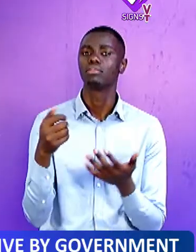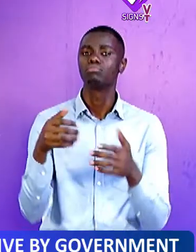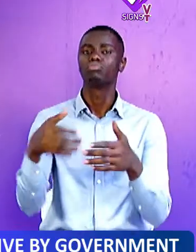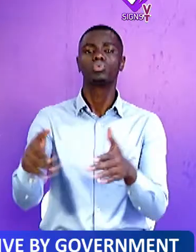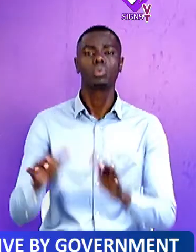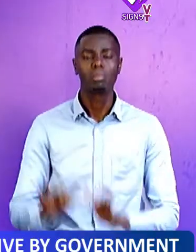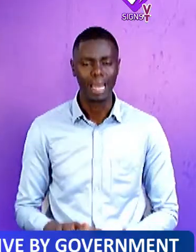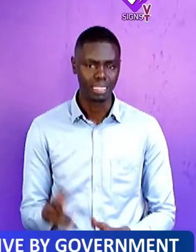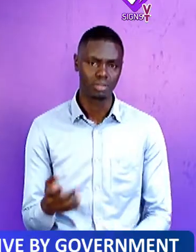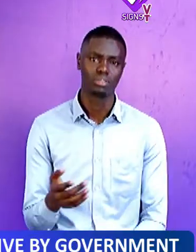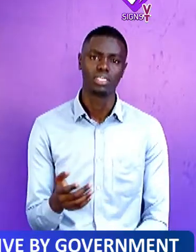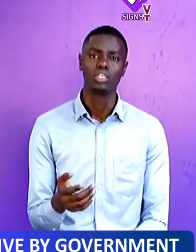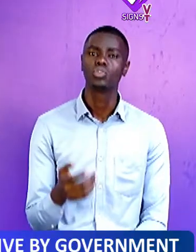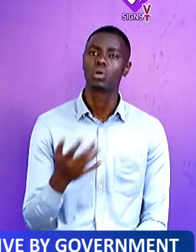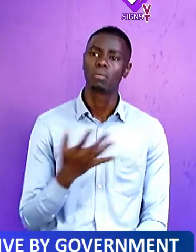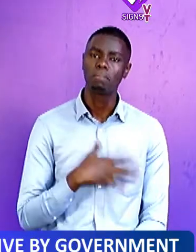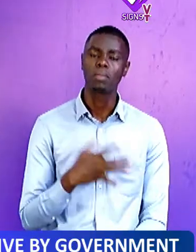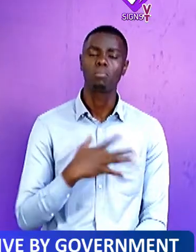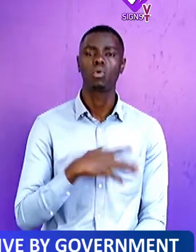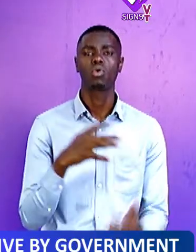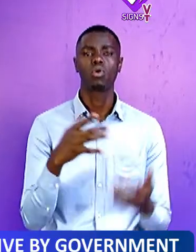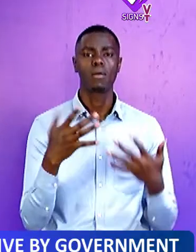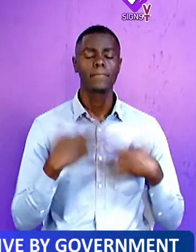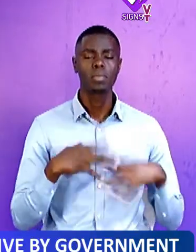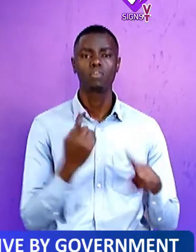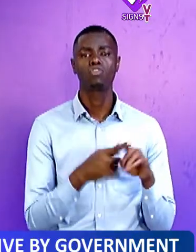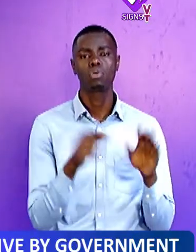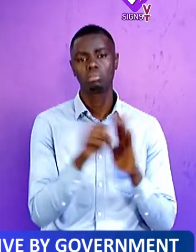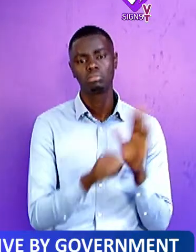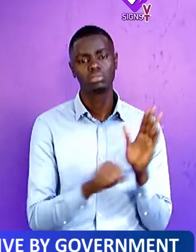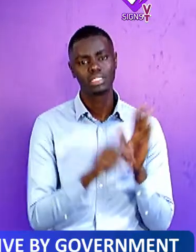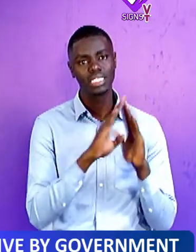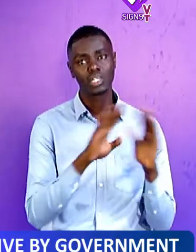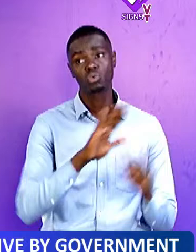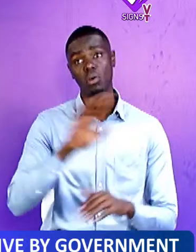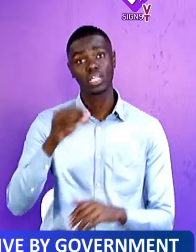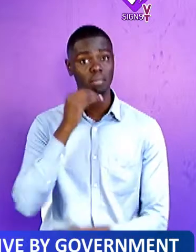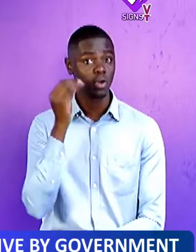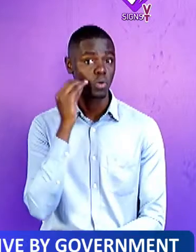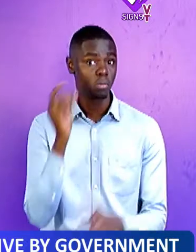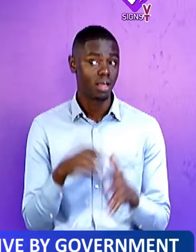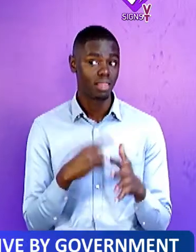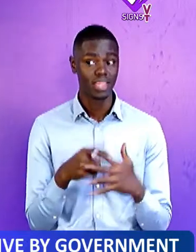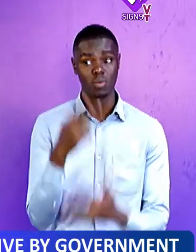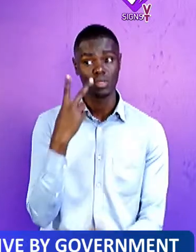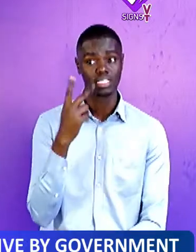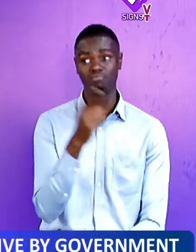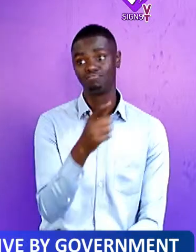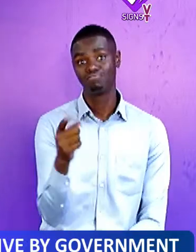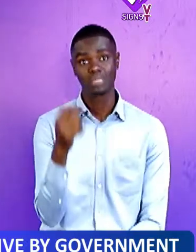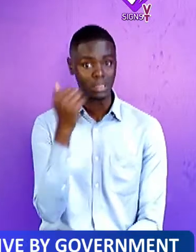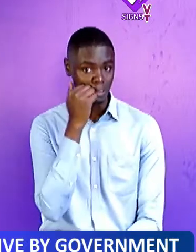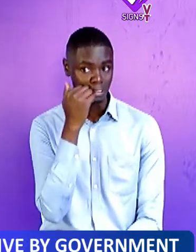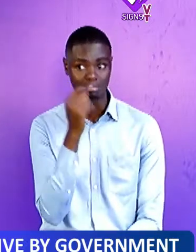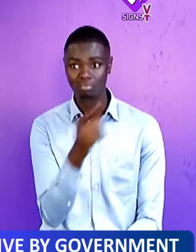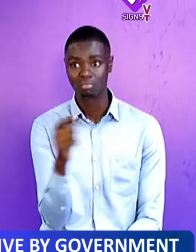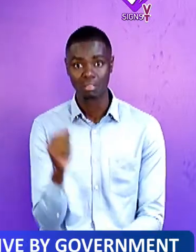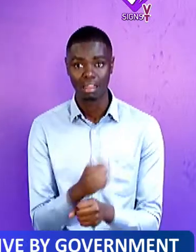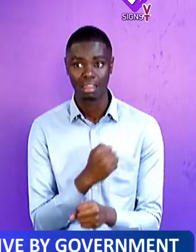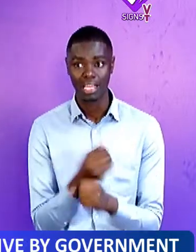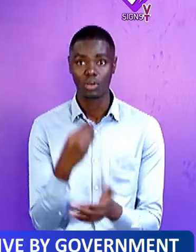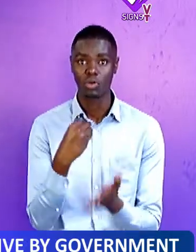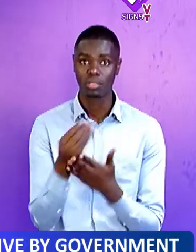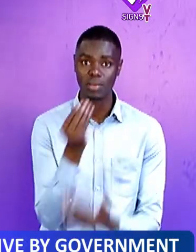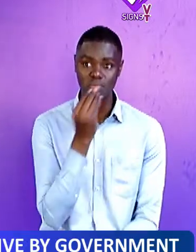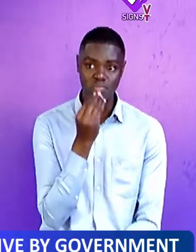Yeah. So these people came from State House that day. They'll come home and find that so-and-so is sick, needs money. So-and-so cannot afford And you will sell